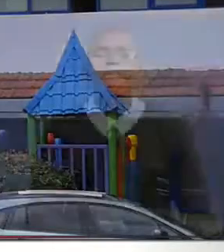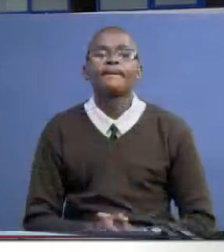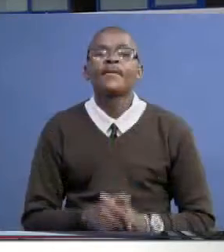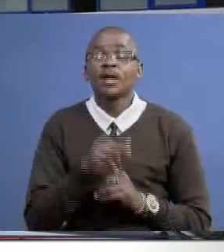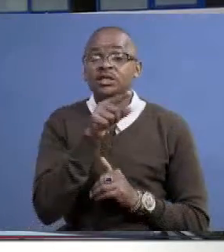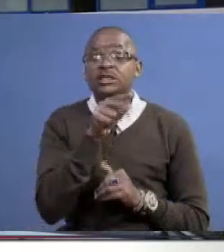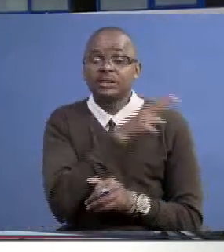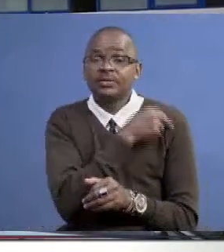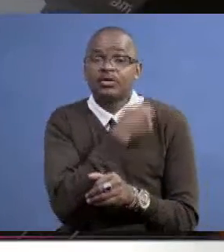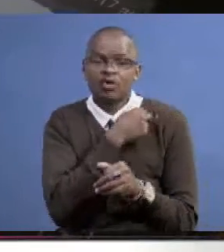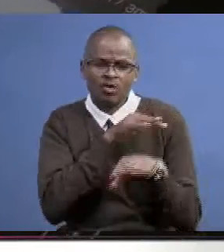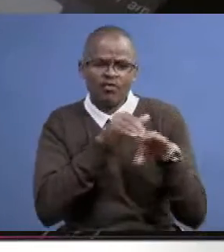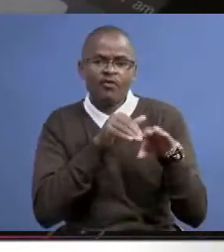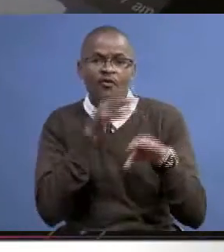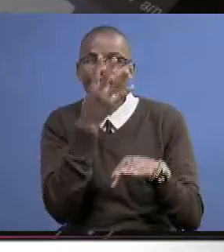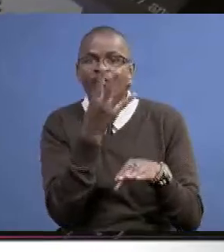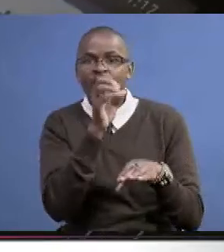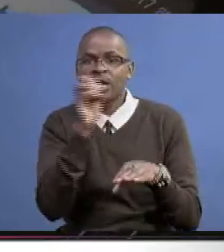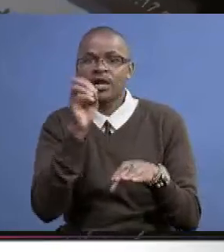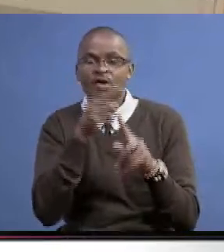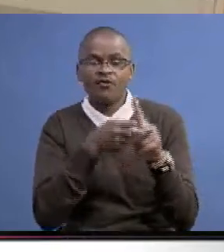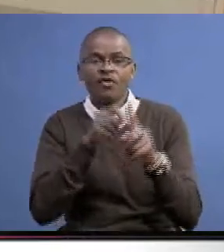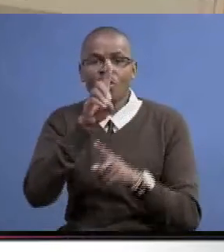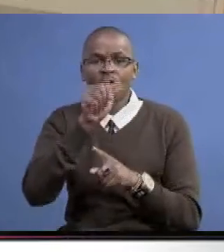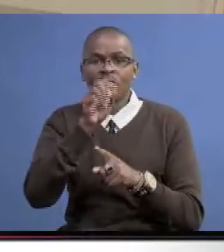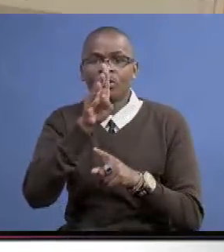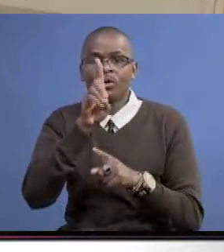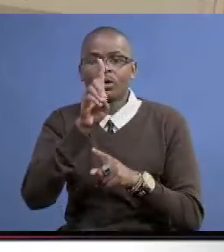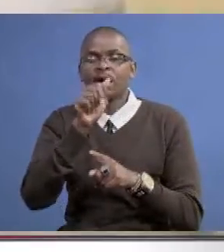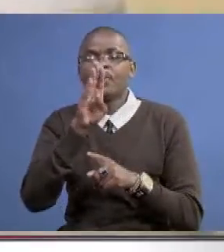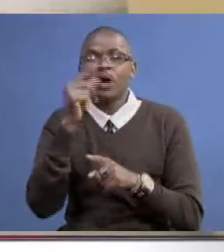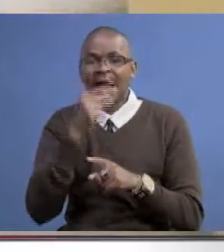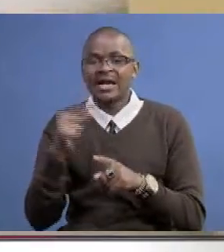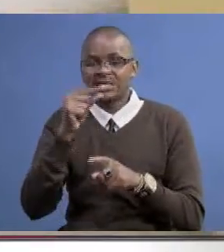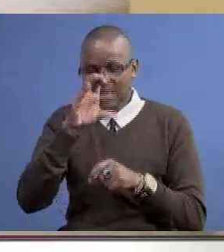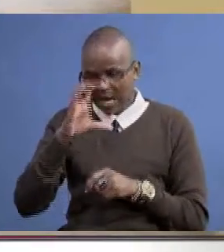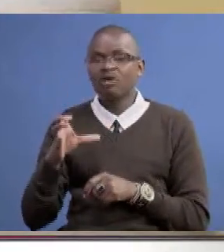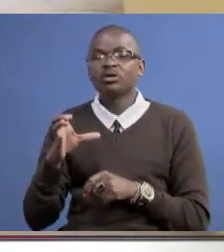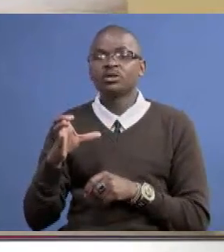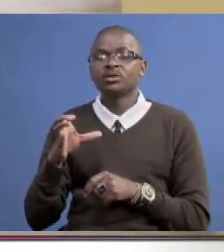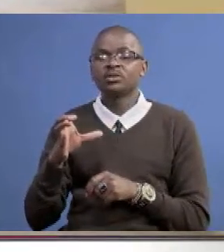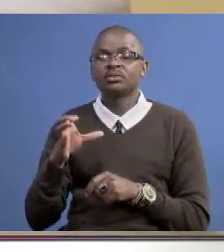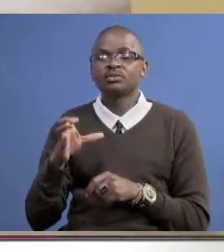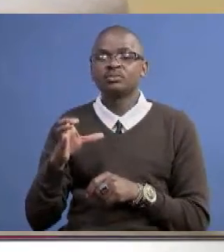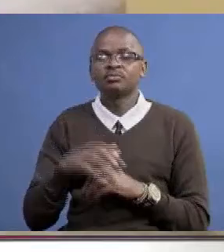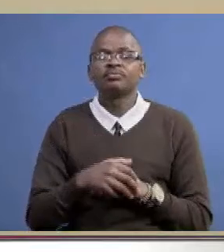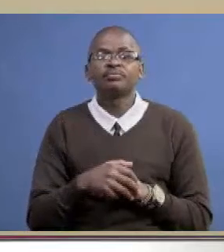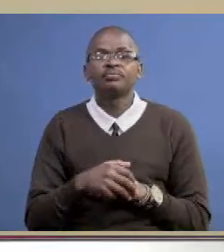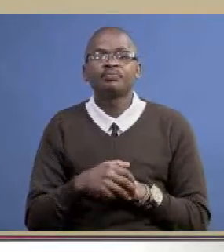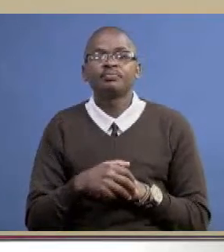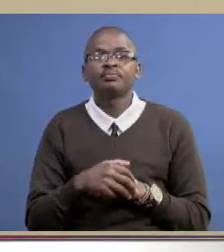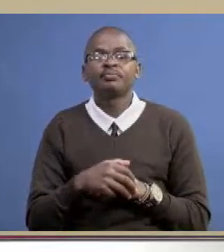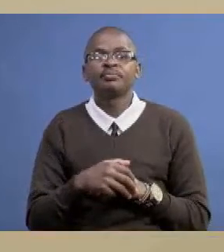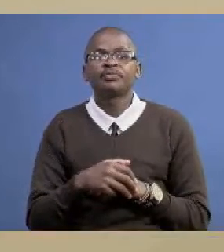Gertrude's Hospital receives a call 400 kilometers away from Dadaab Sub-County Hospital, Garissa County. Hey, morning.